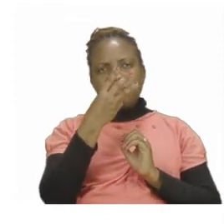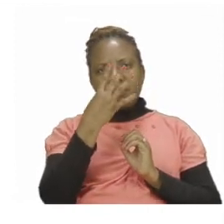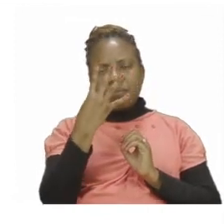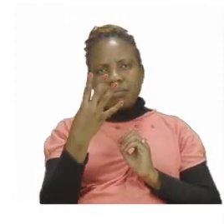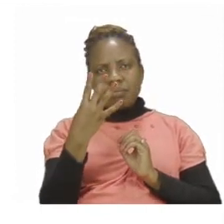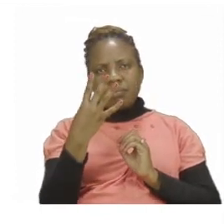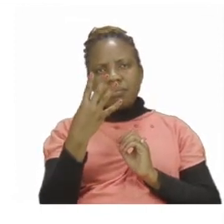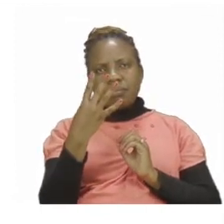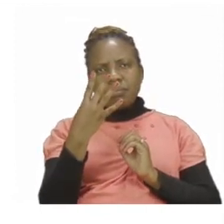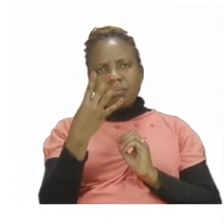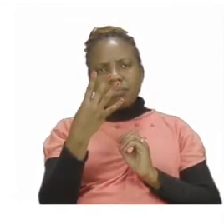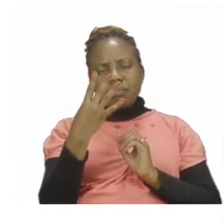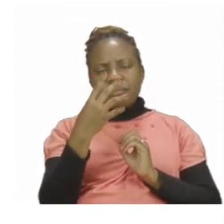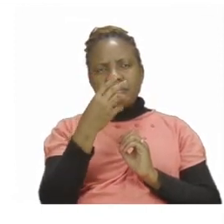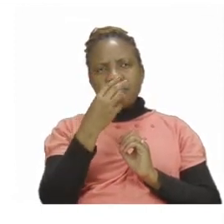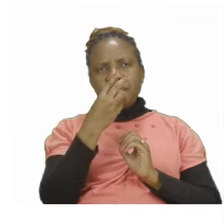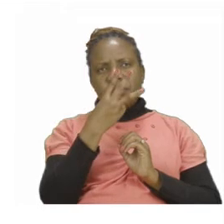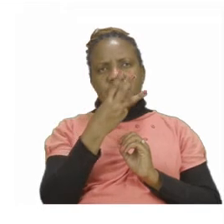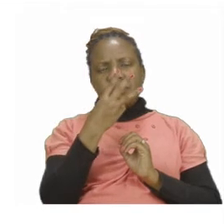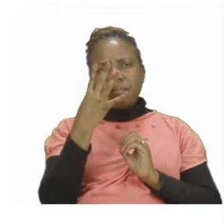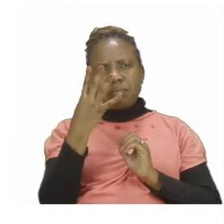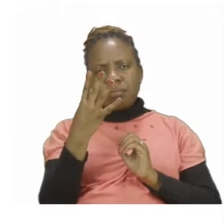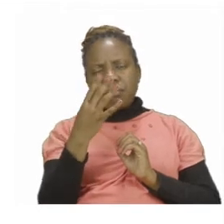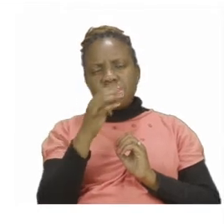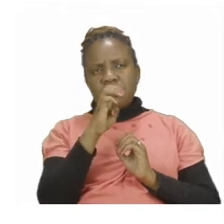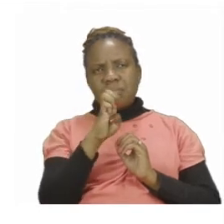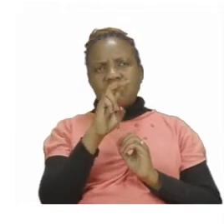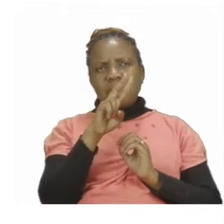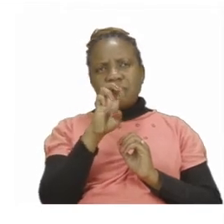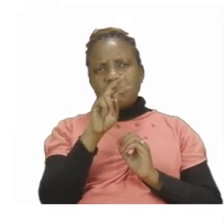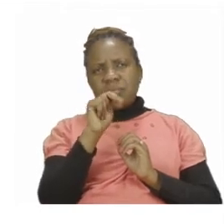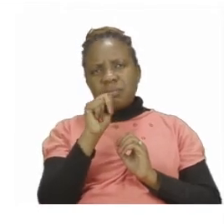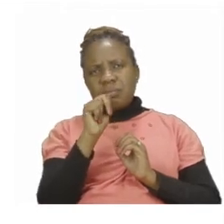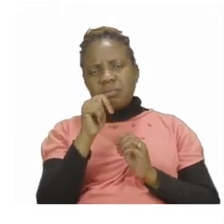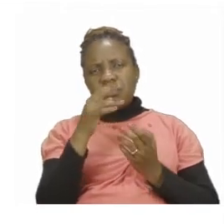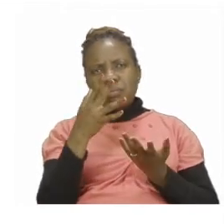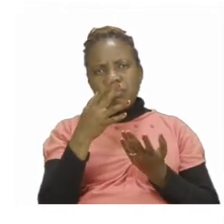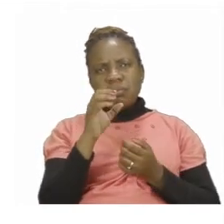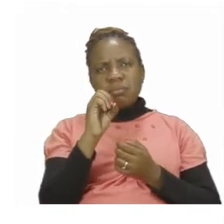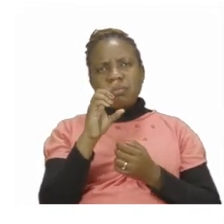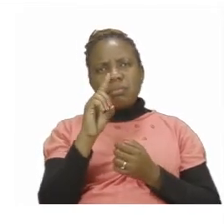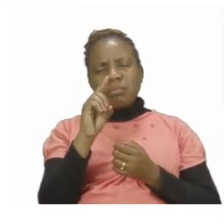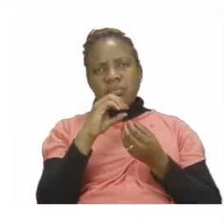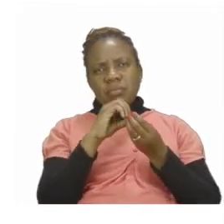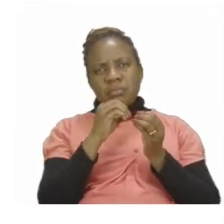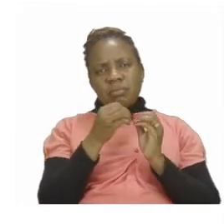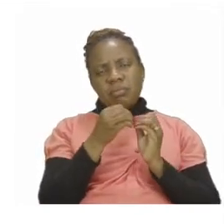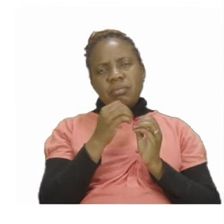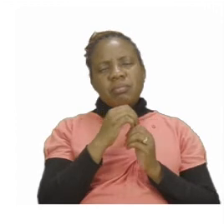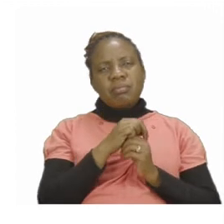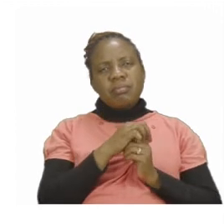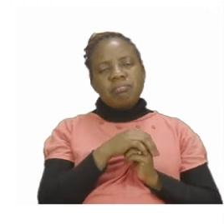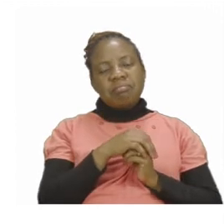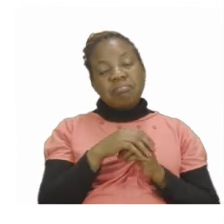you tell me, is this an even number or an odd number? That's